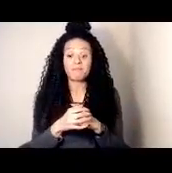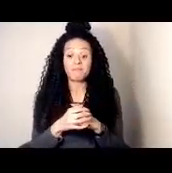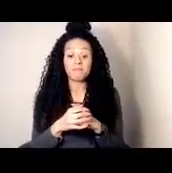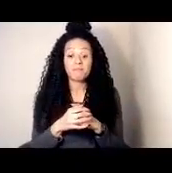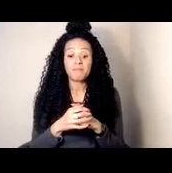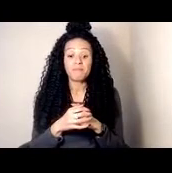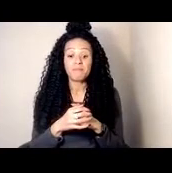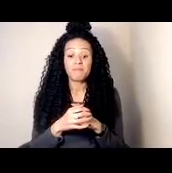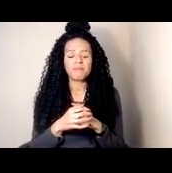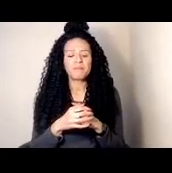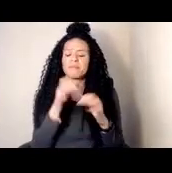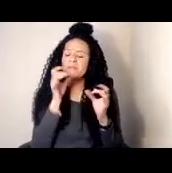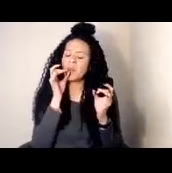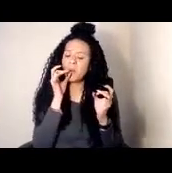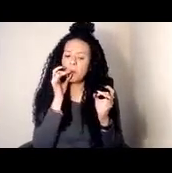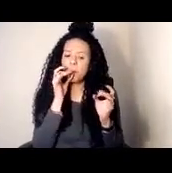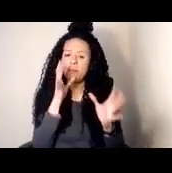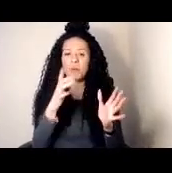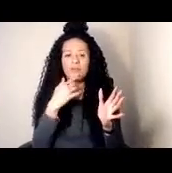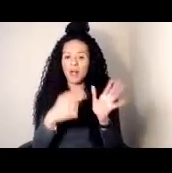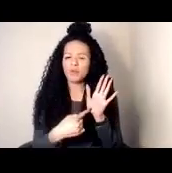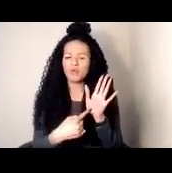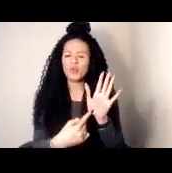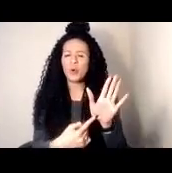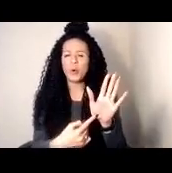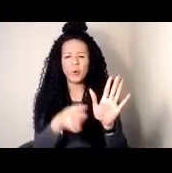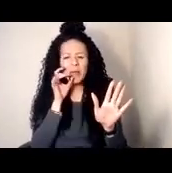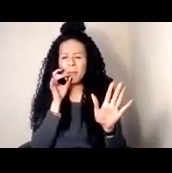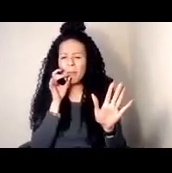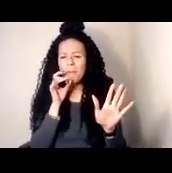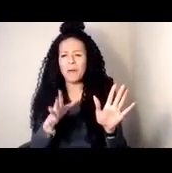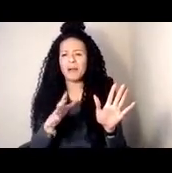to the Immaculate. I'll show you it. The Immaculate.